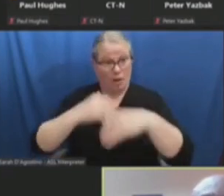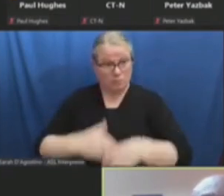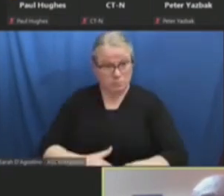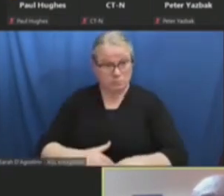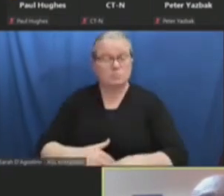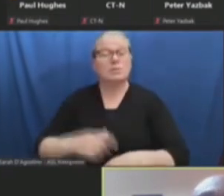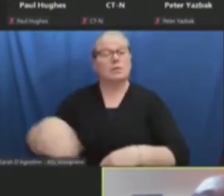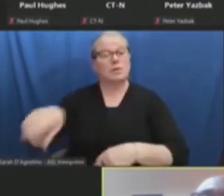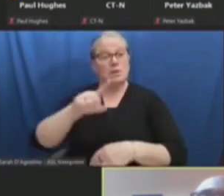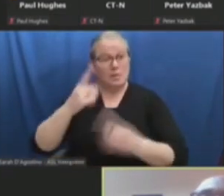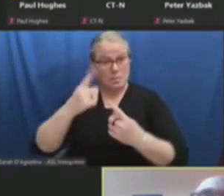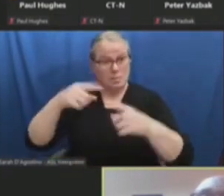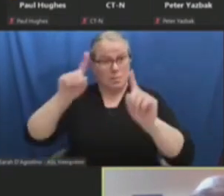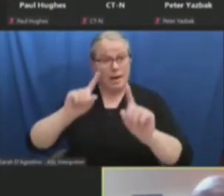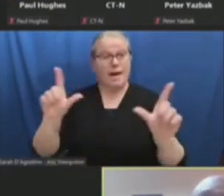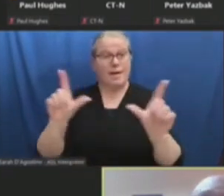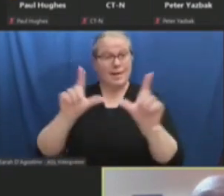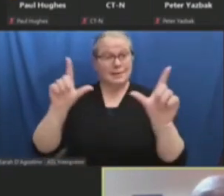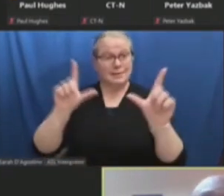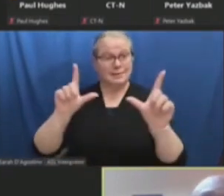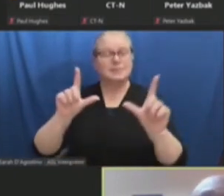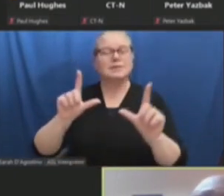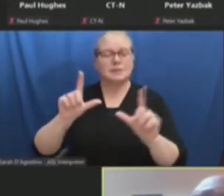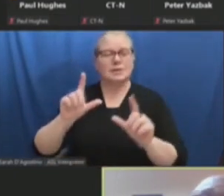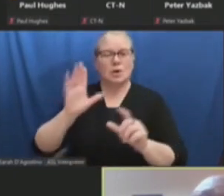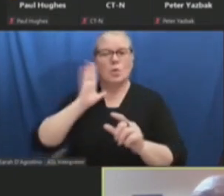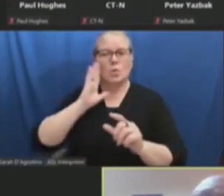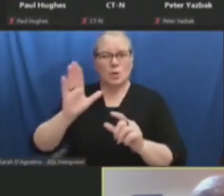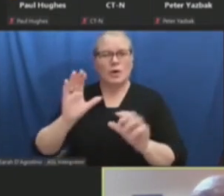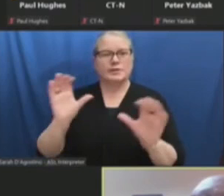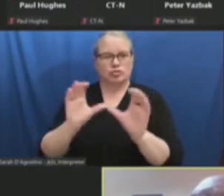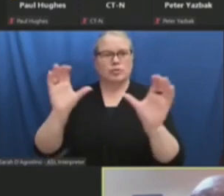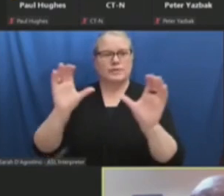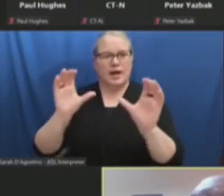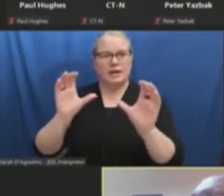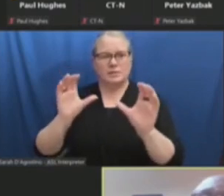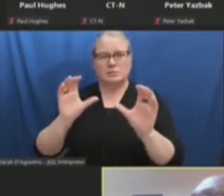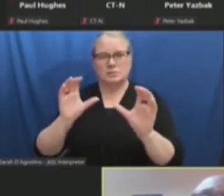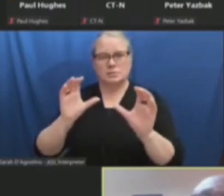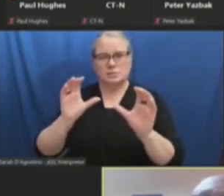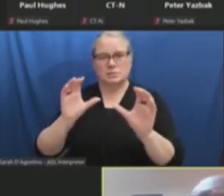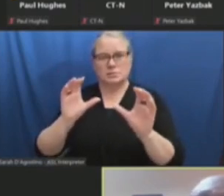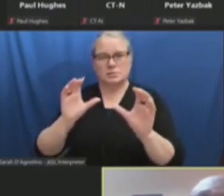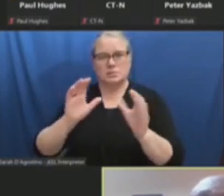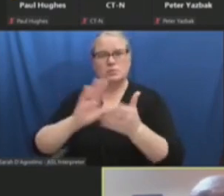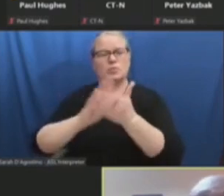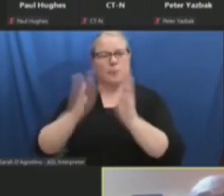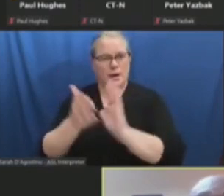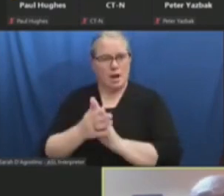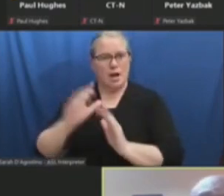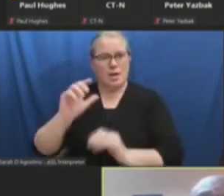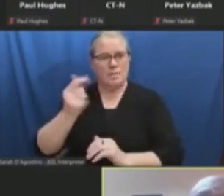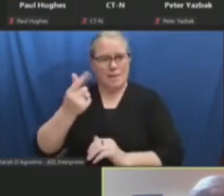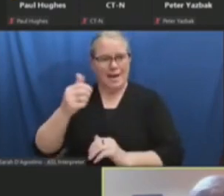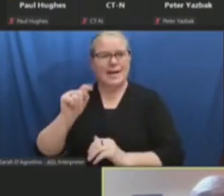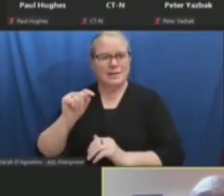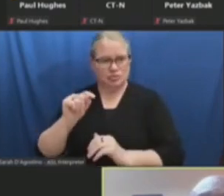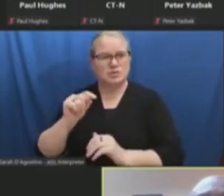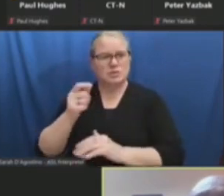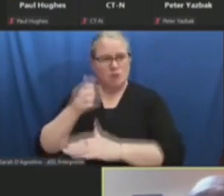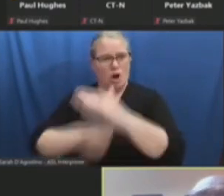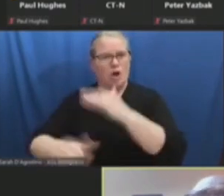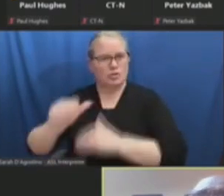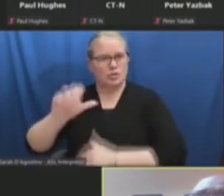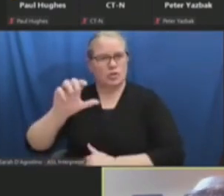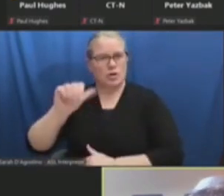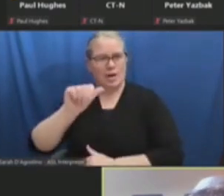licensed, then we will certify them for access to become agents on the exchange for the two carriers in the